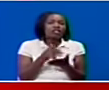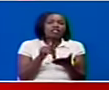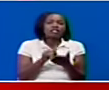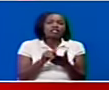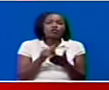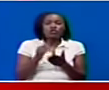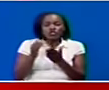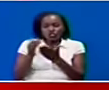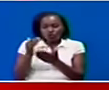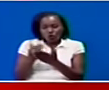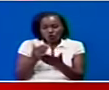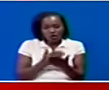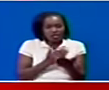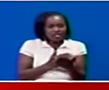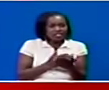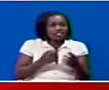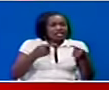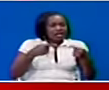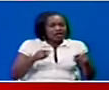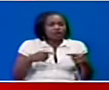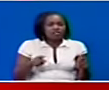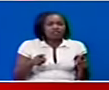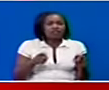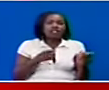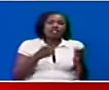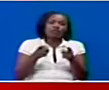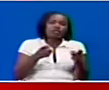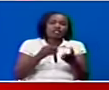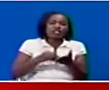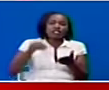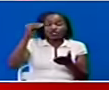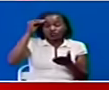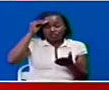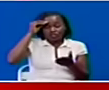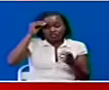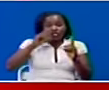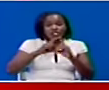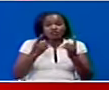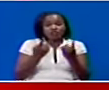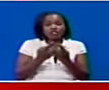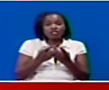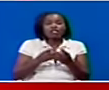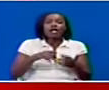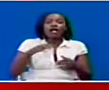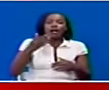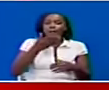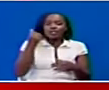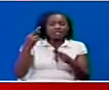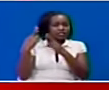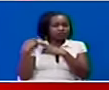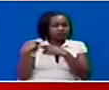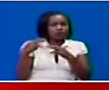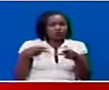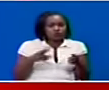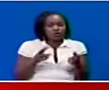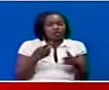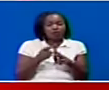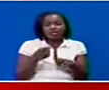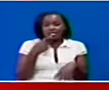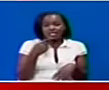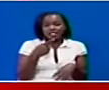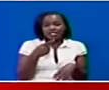reorganize ourselves and manage the education sector in a much more responsible way. But I want to say this,